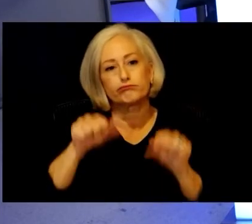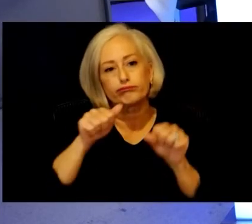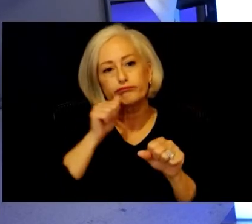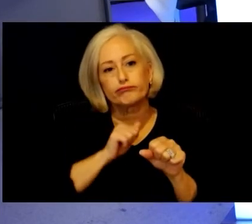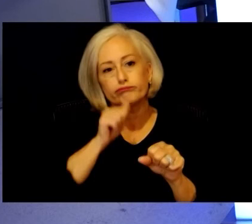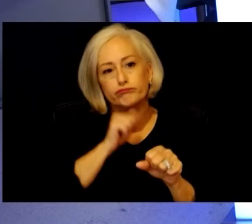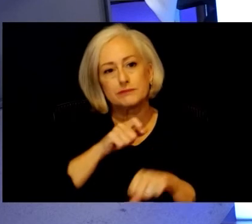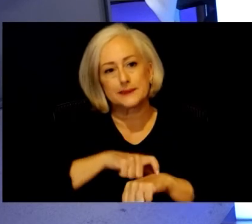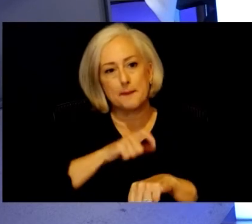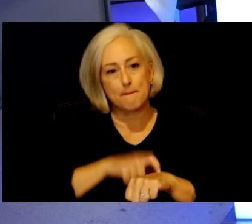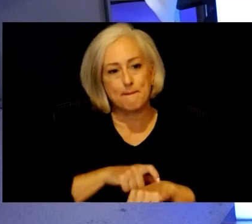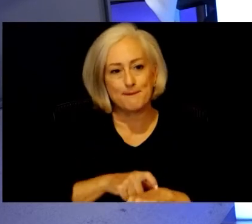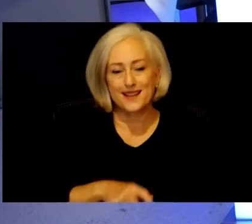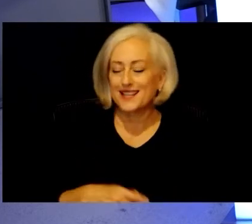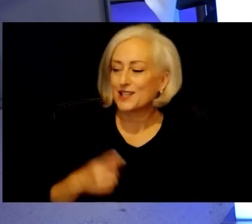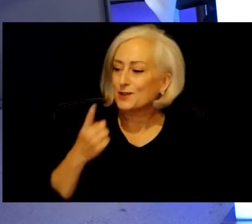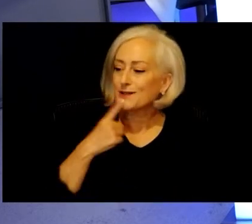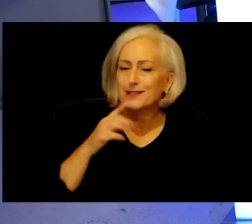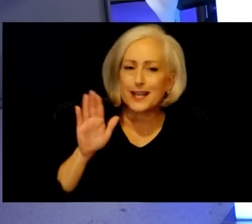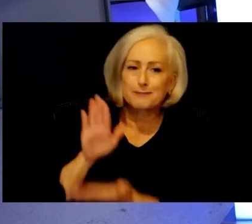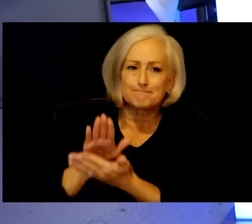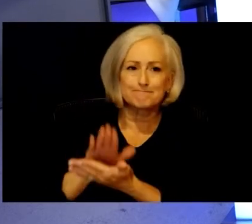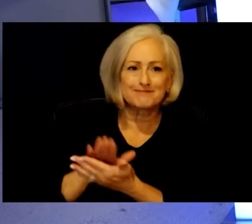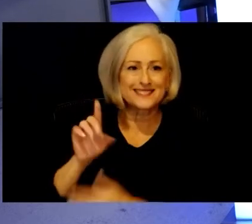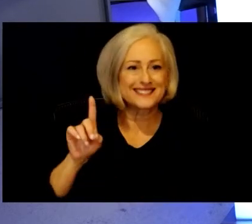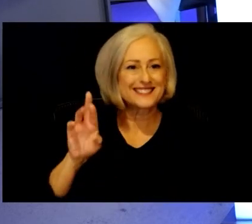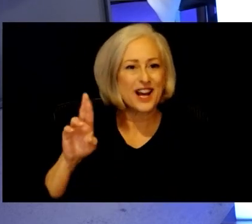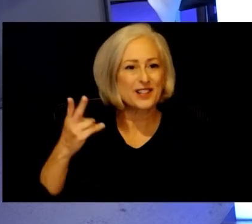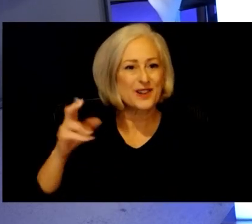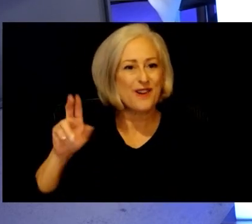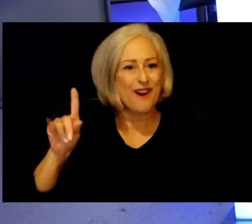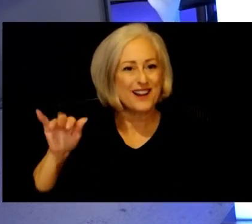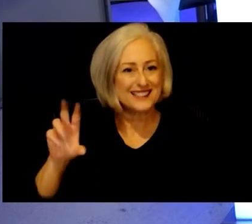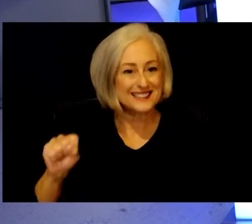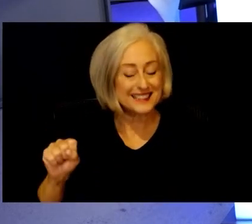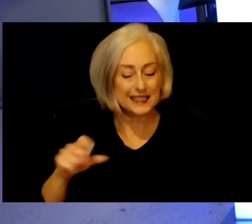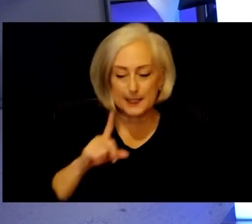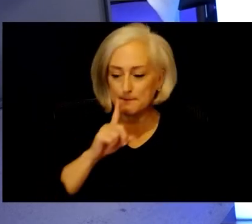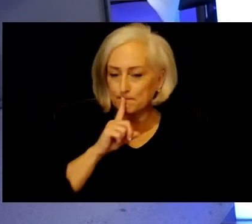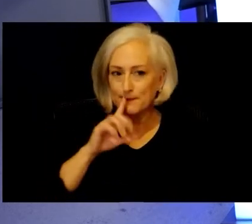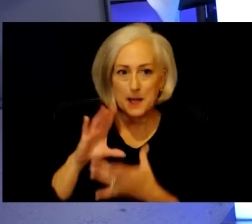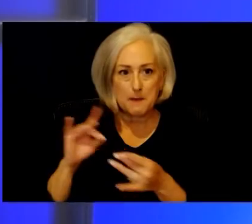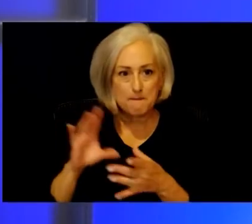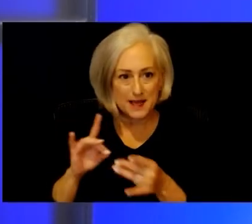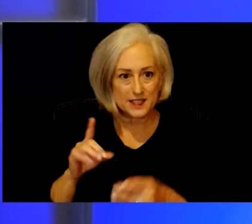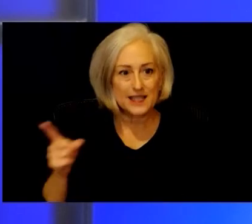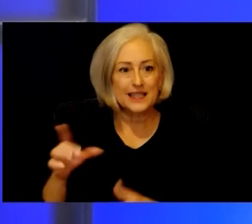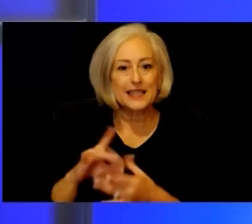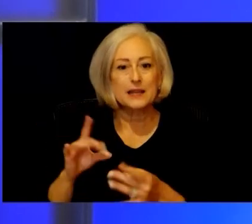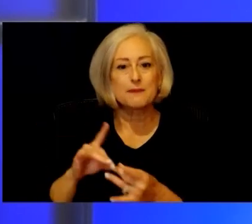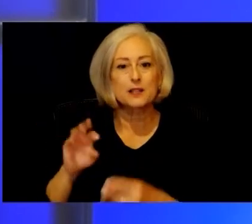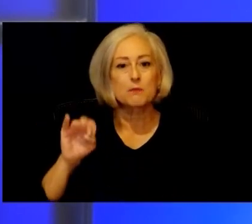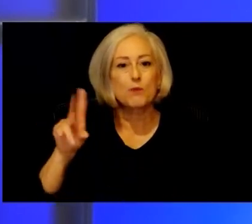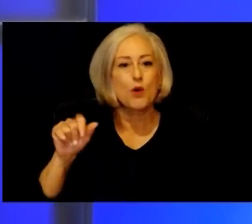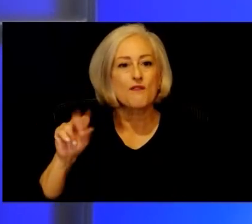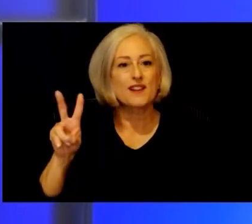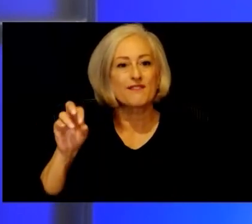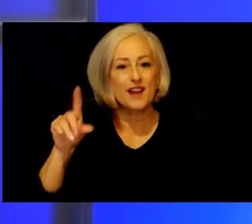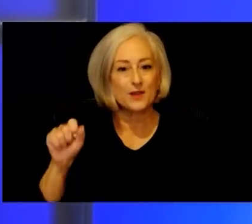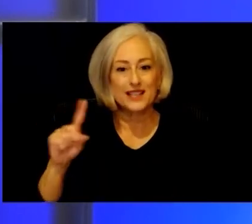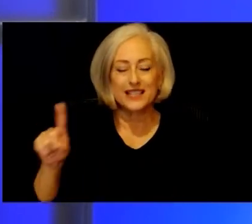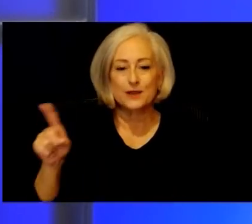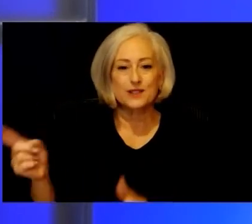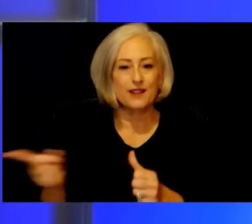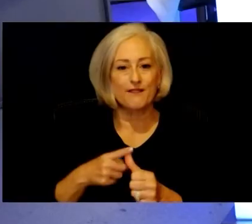a shout out to Dr. Hawkinson, because while he didn't mention it, but he did mention the Bourbon virus, and he was actually the one that first alerted